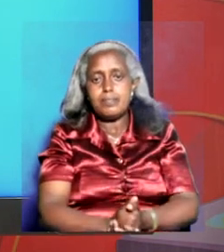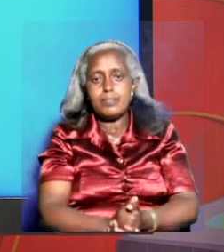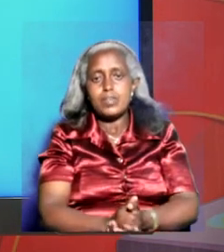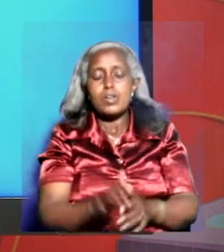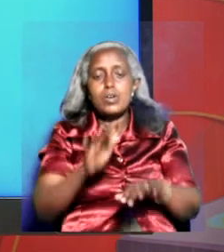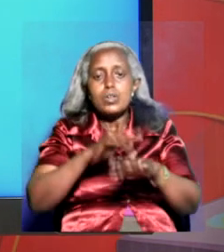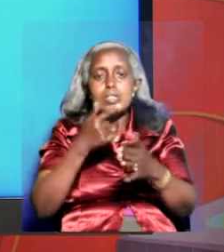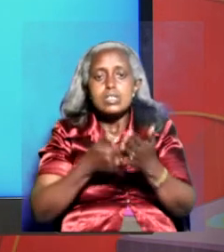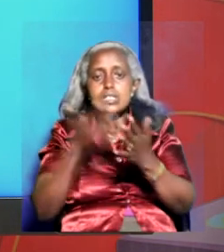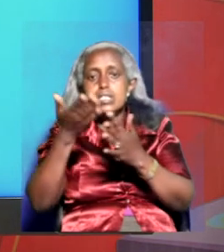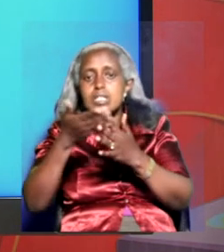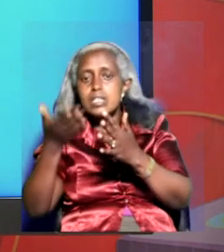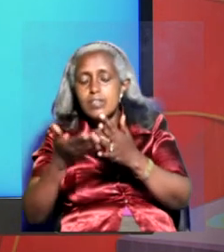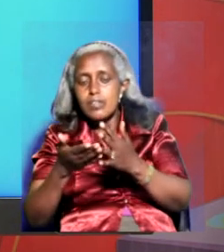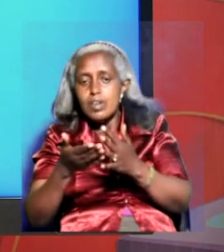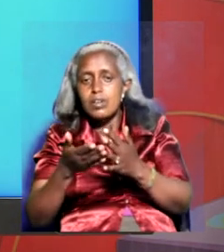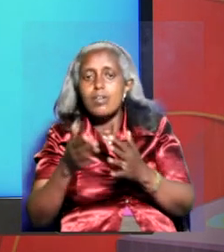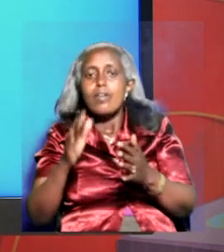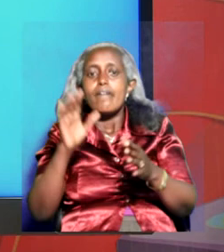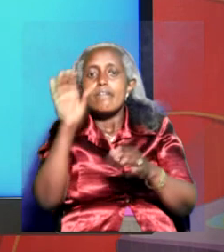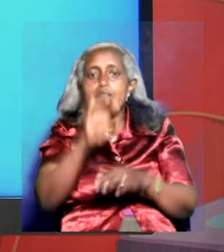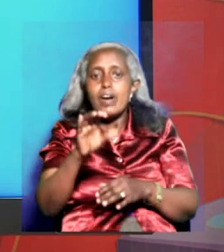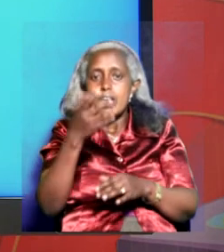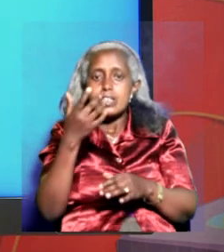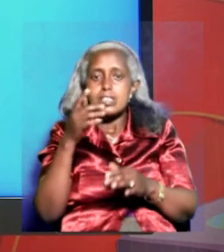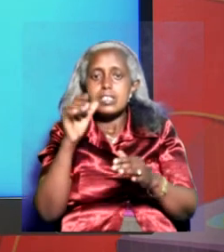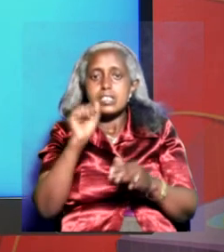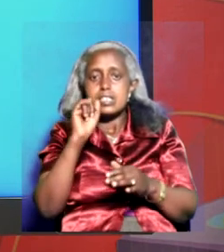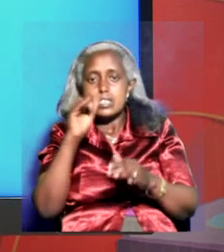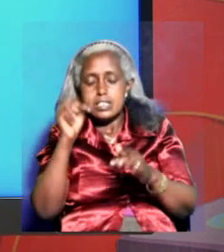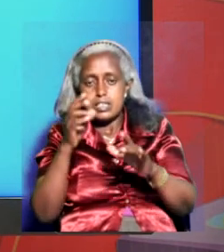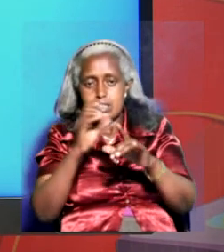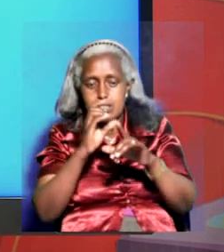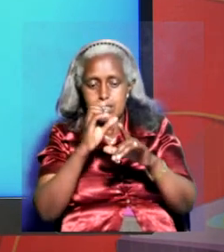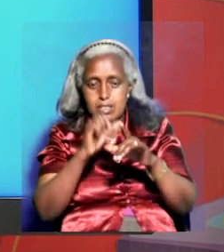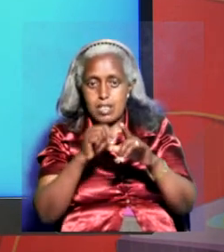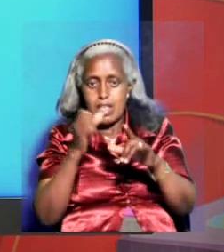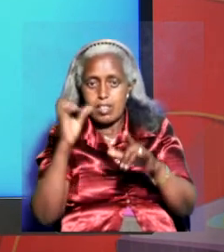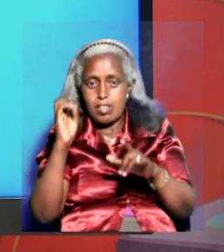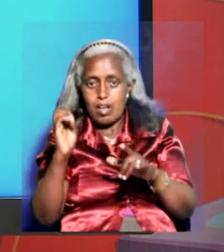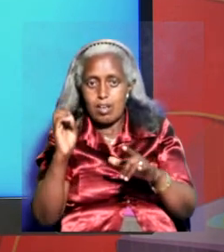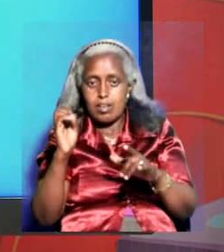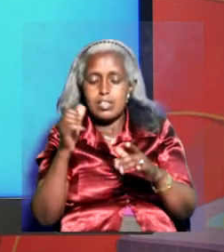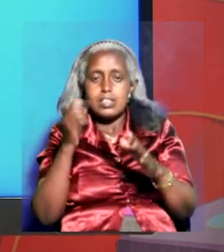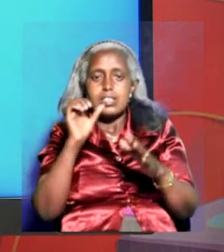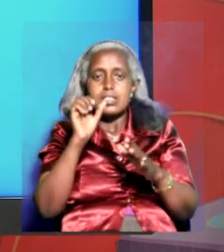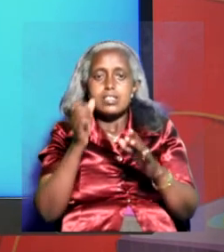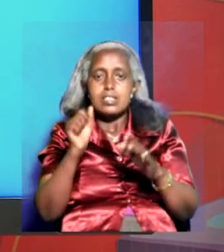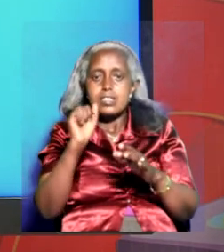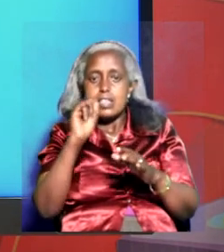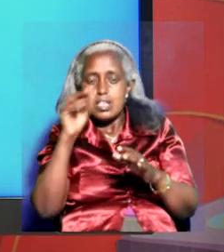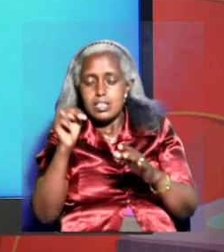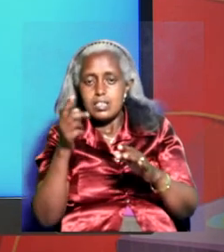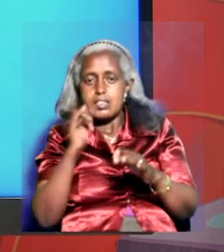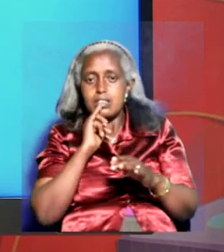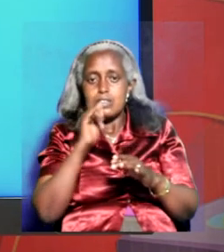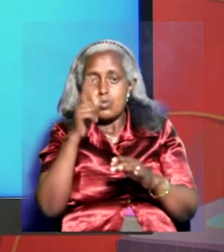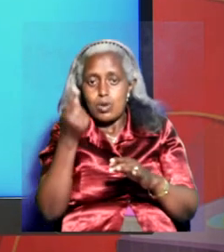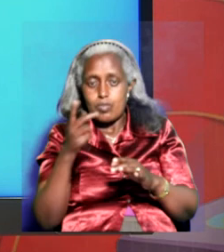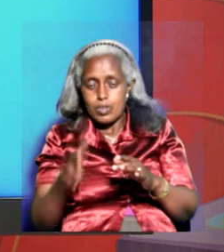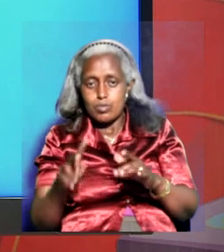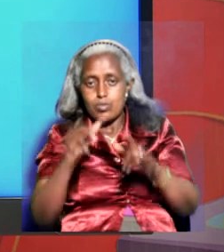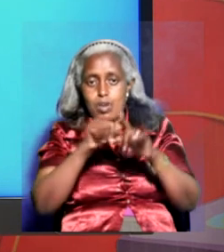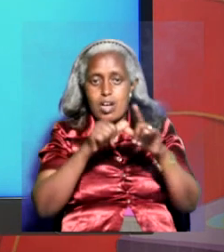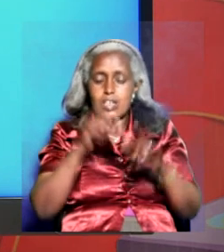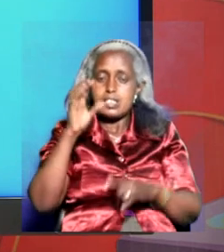On this interval, we need to find theta. Sine is, I hope you know, sine is 1/2 at an angle 30 degree,